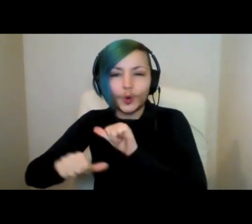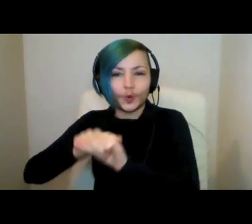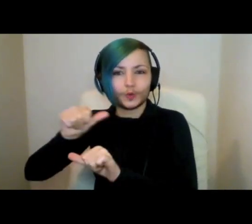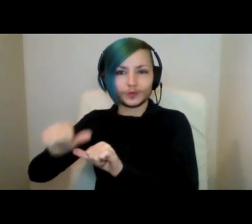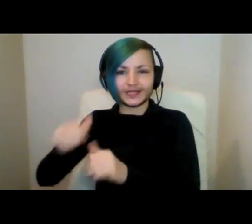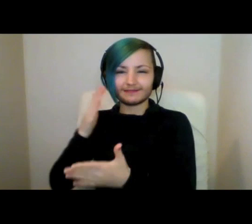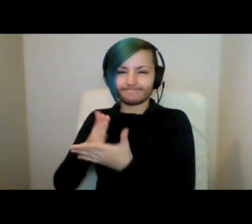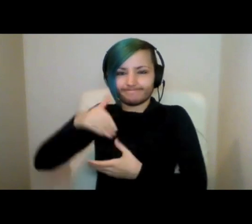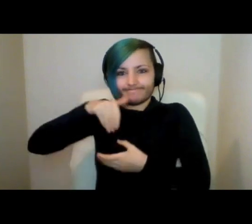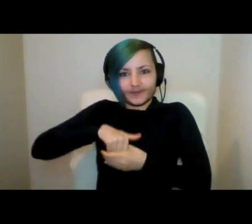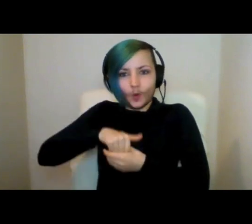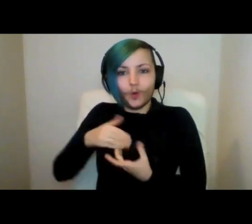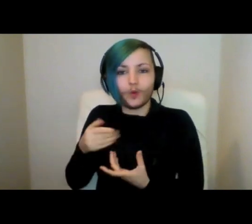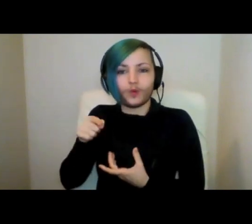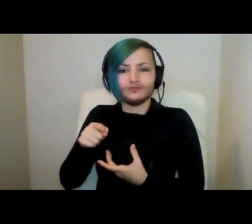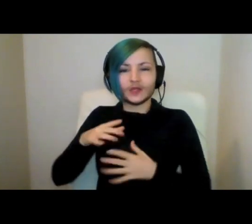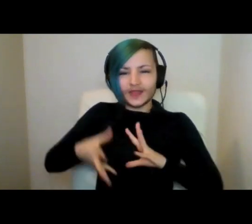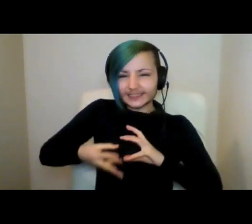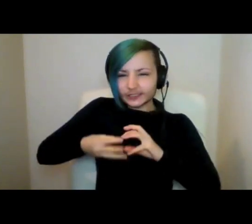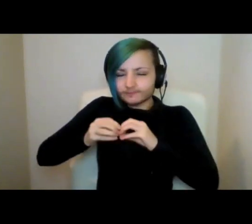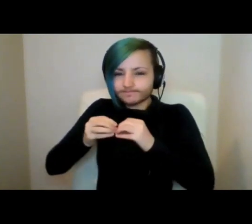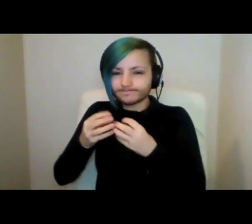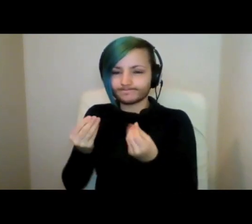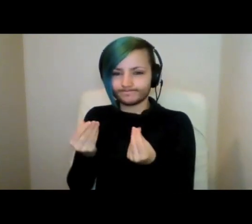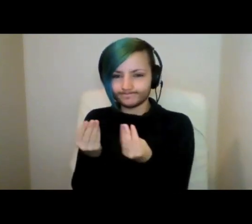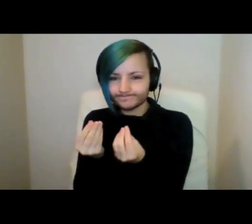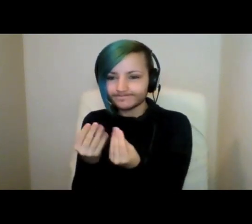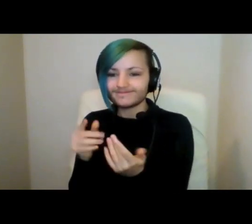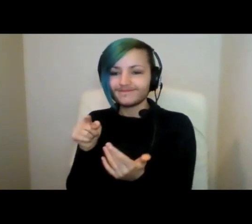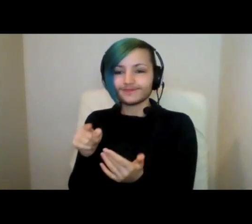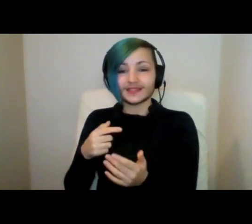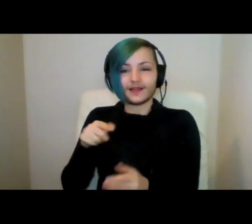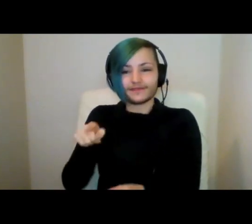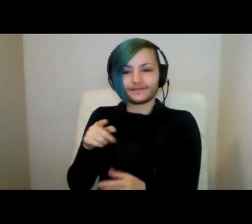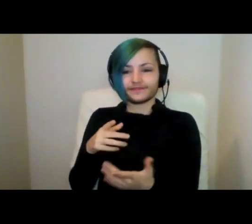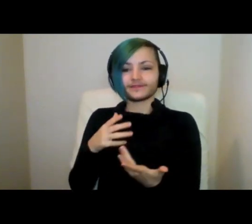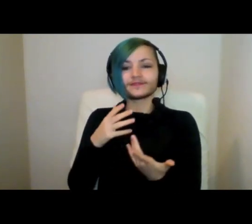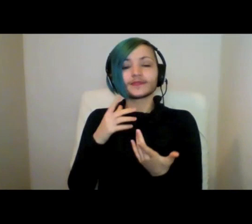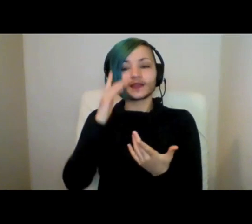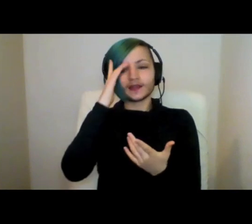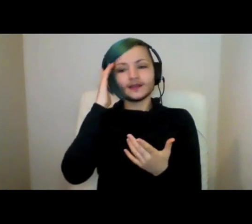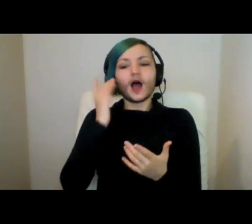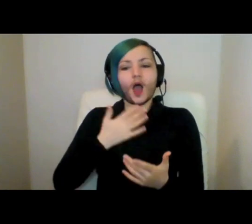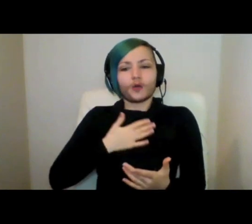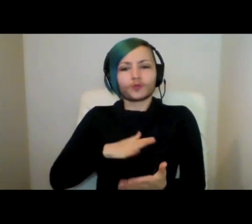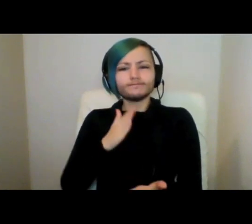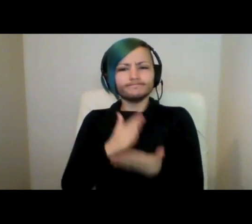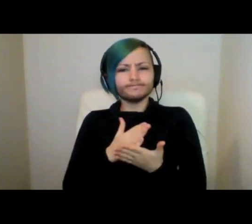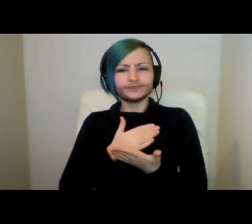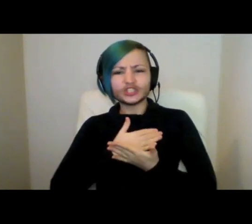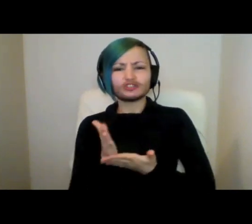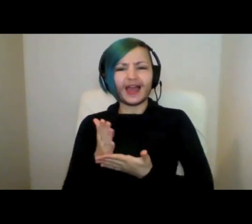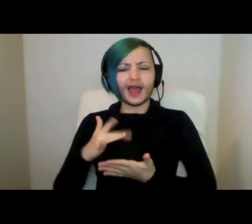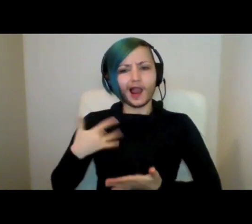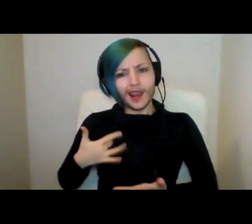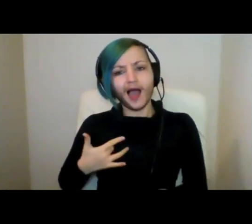of that making is so crucial to Naina. I wanted her to have the opportunity to share that live. So what